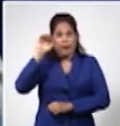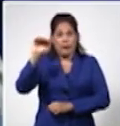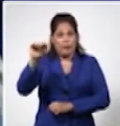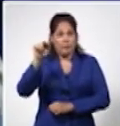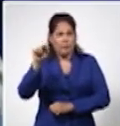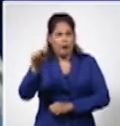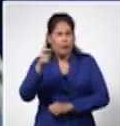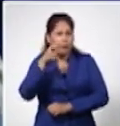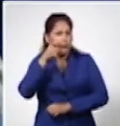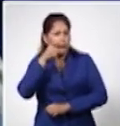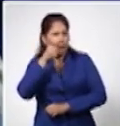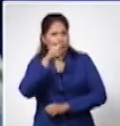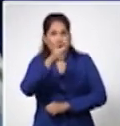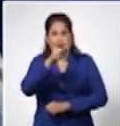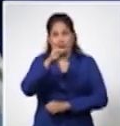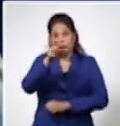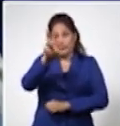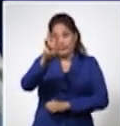Today,